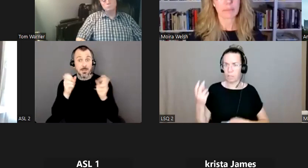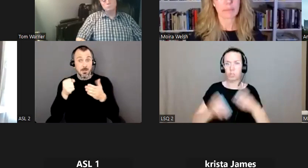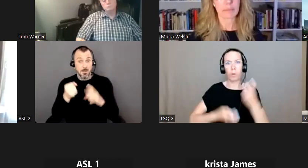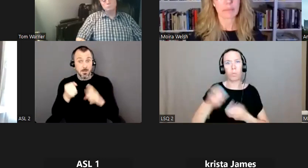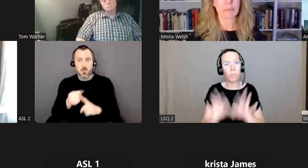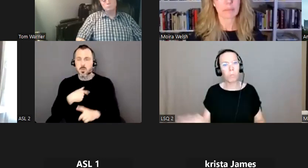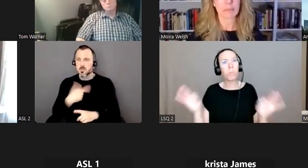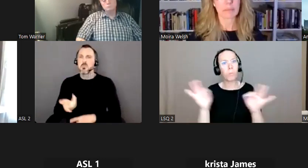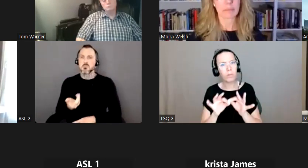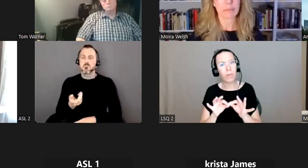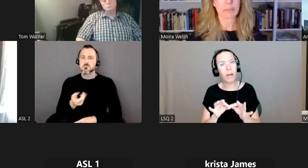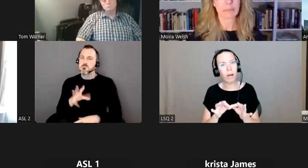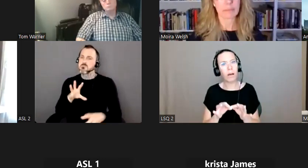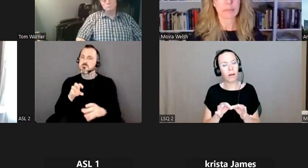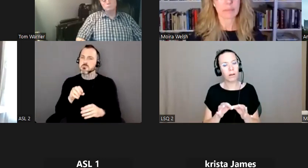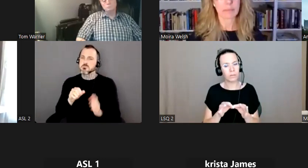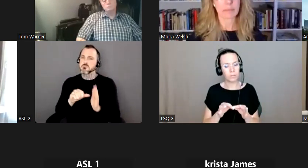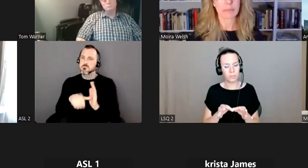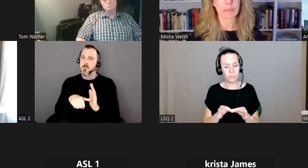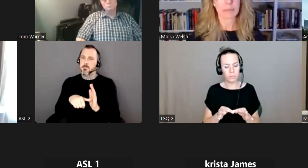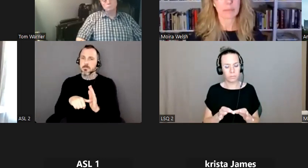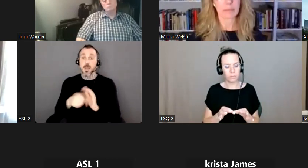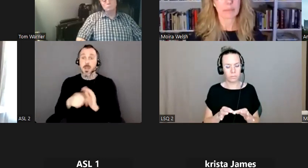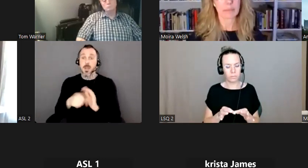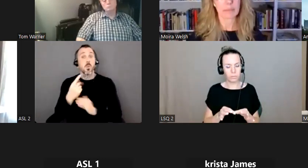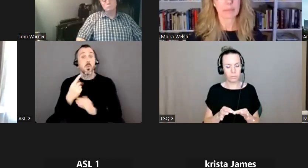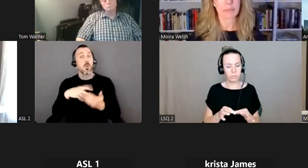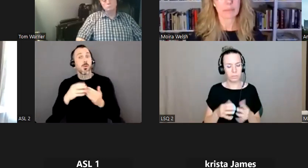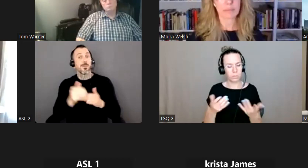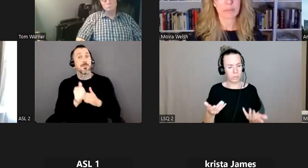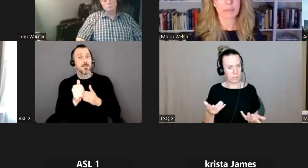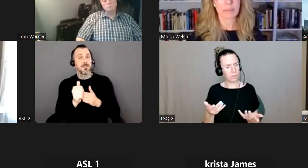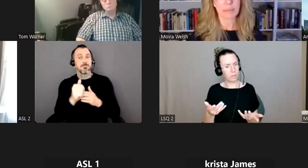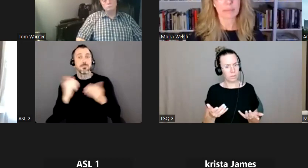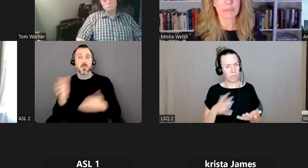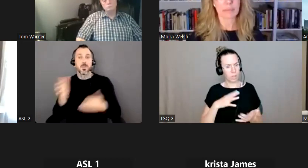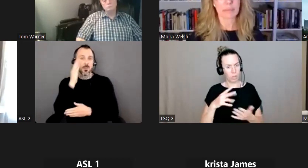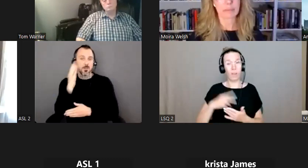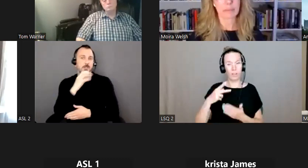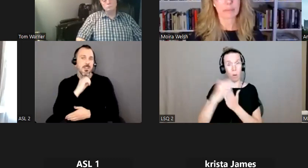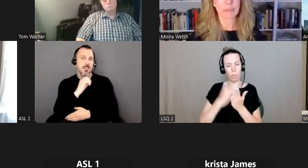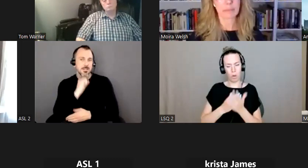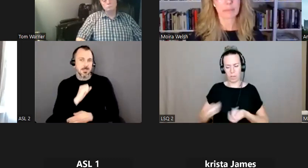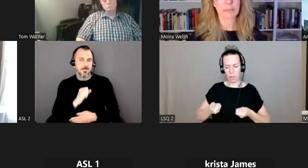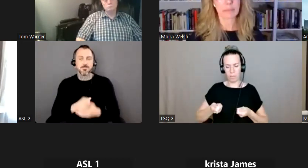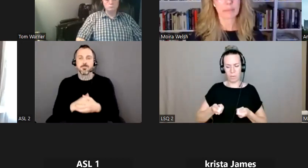I lead a program called The Future of Aging. So one of our streams of work is very much about ensuring the